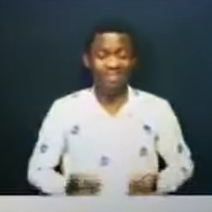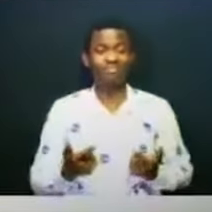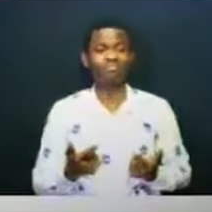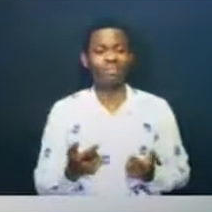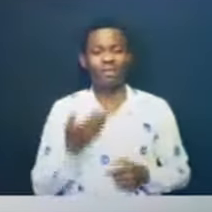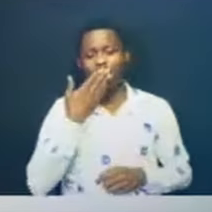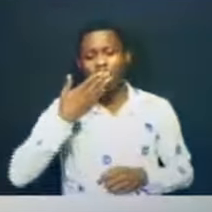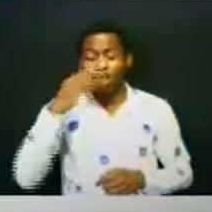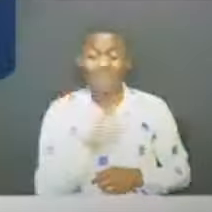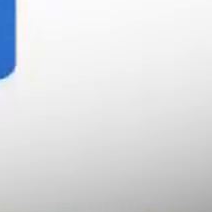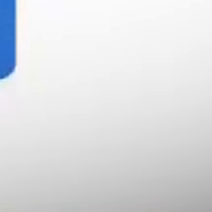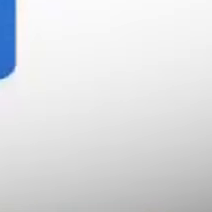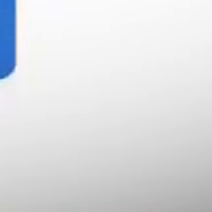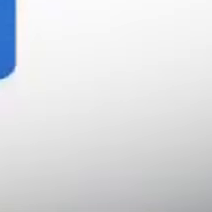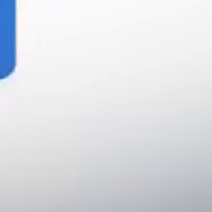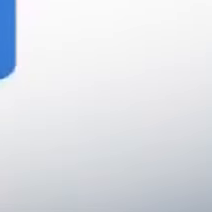things happen to good people.